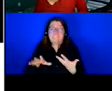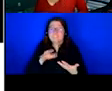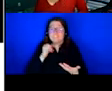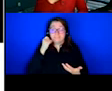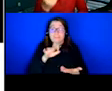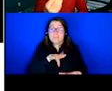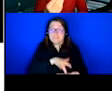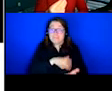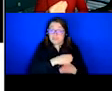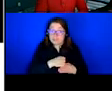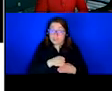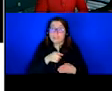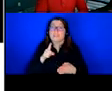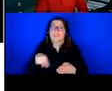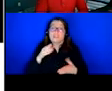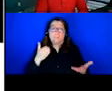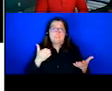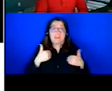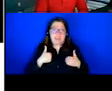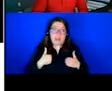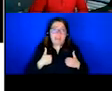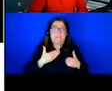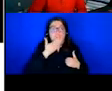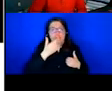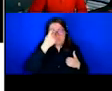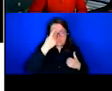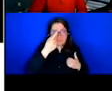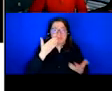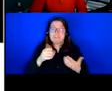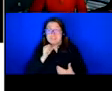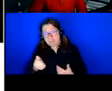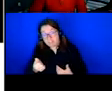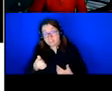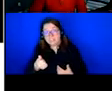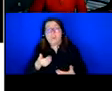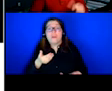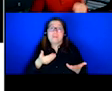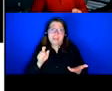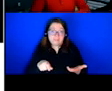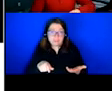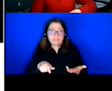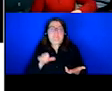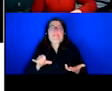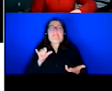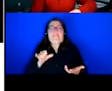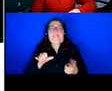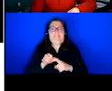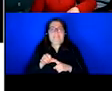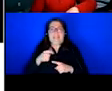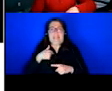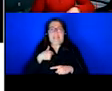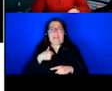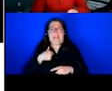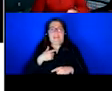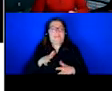like, you might have a better understanding of things too as well, but you also might have to prepare, like, I'm working with, the person I just